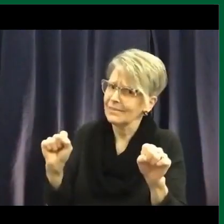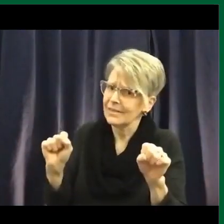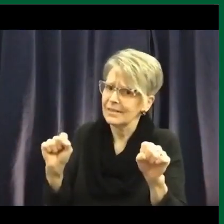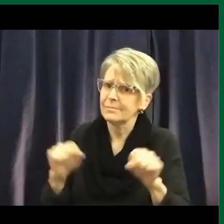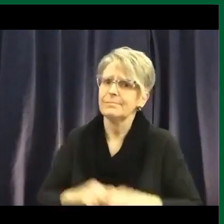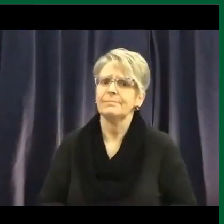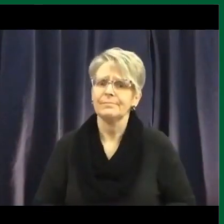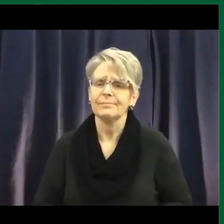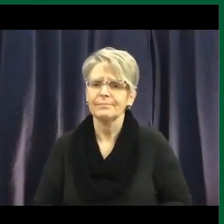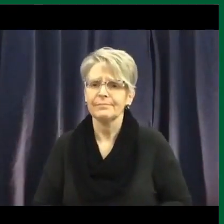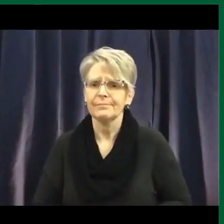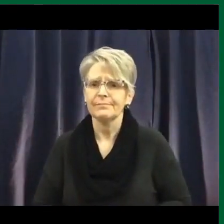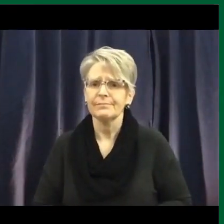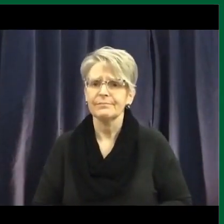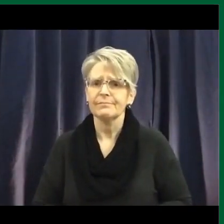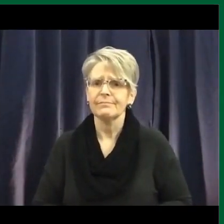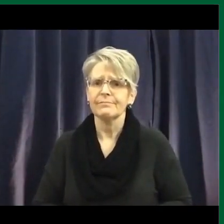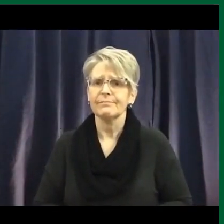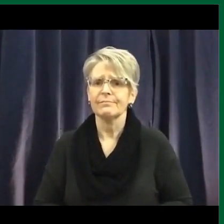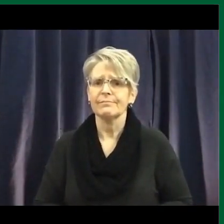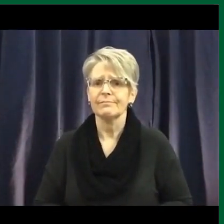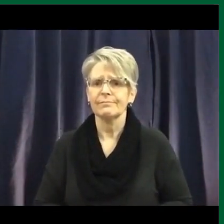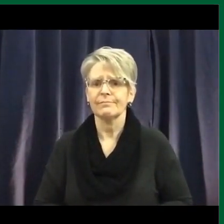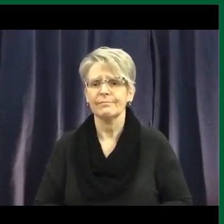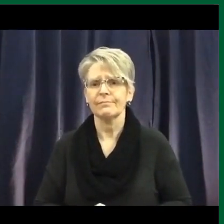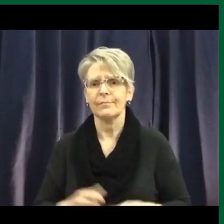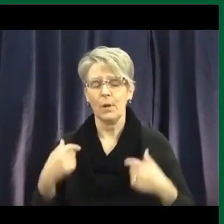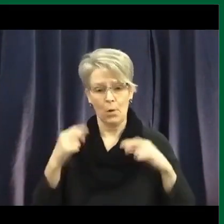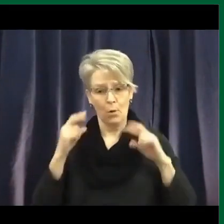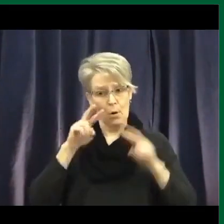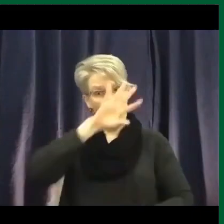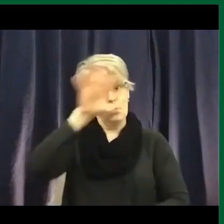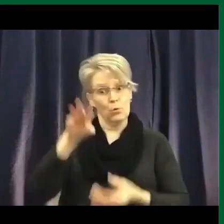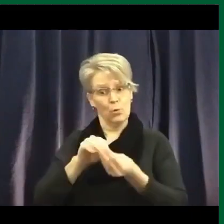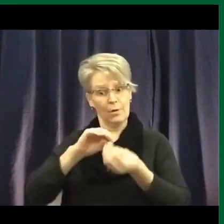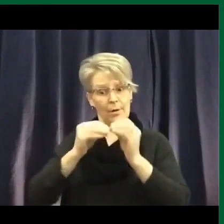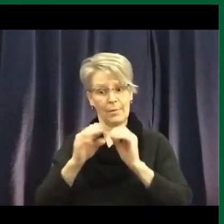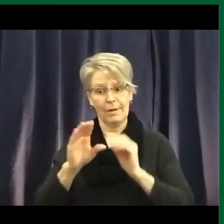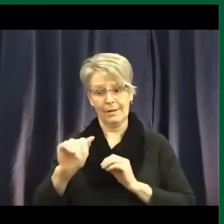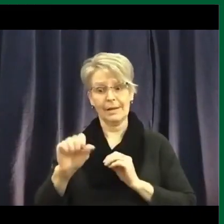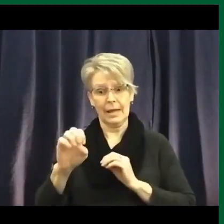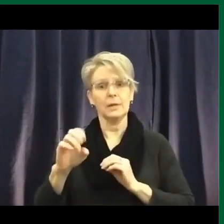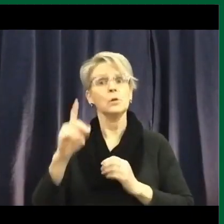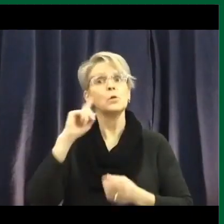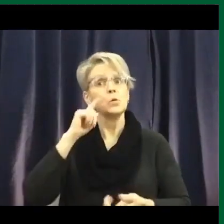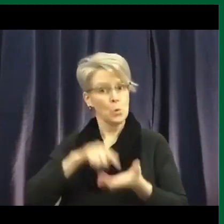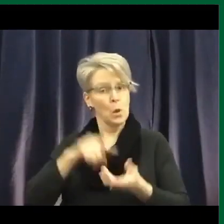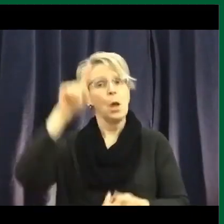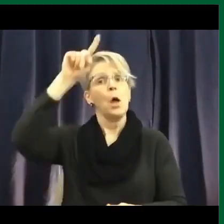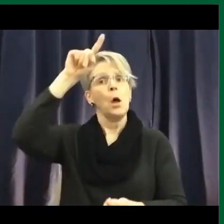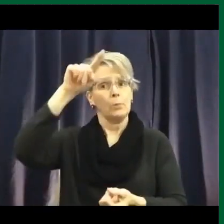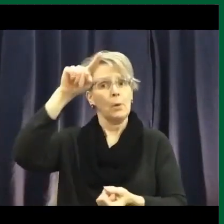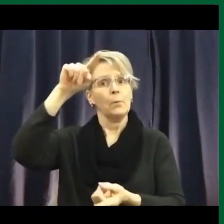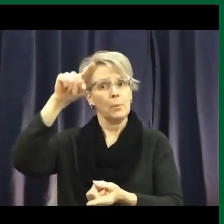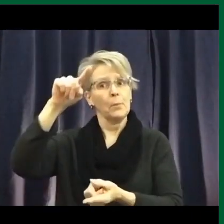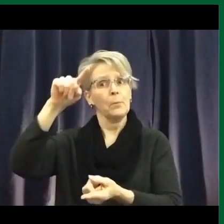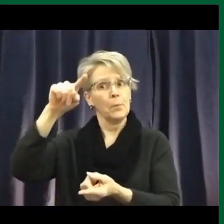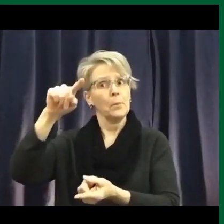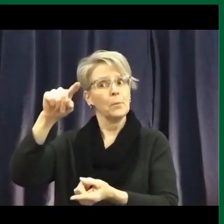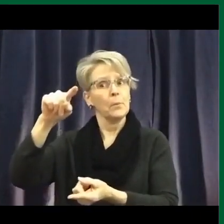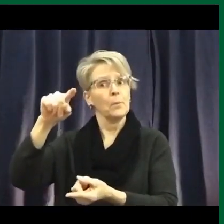We are actually watching not just our total case numbers, and they have been coming down, as well as test positive rate, along with some